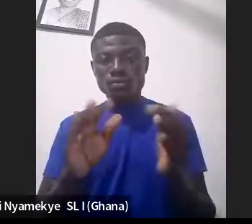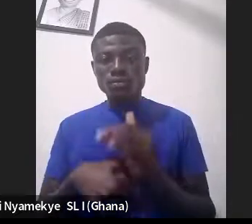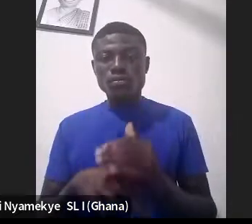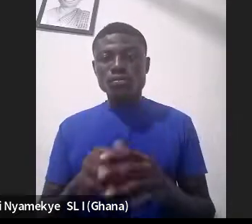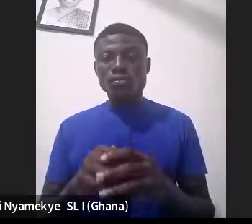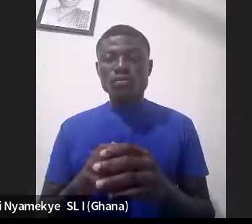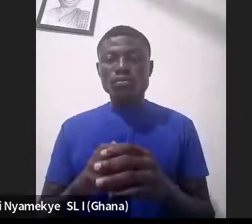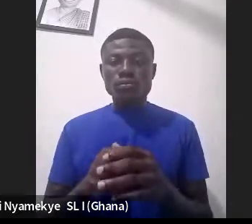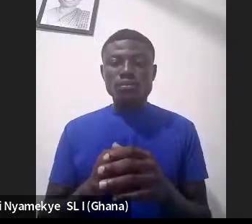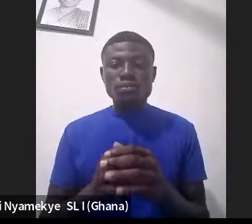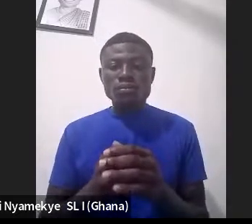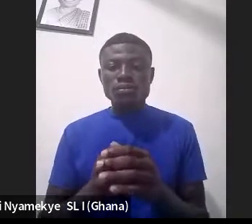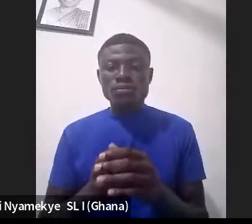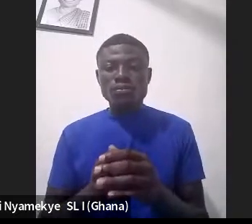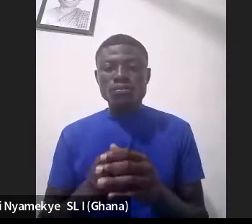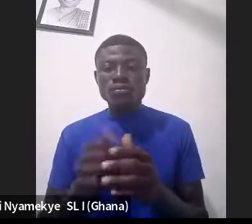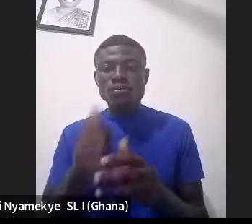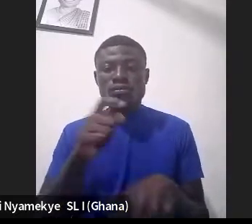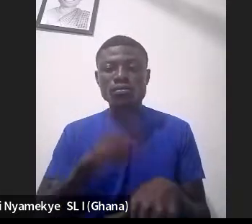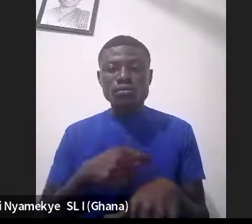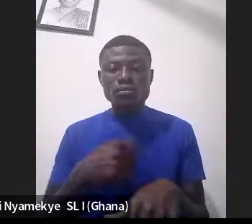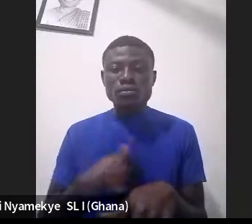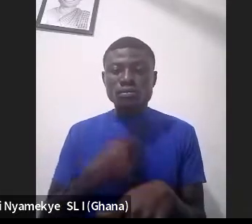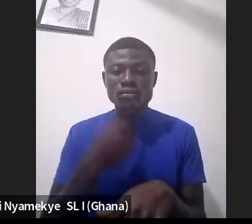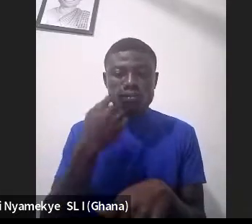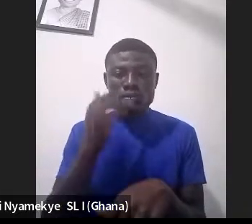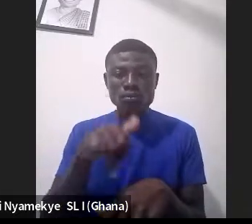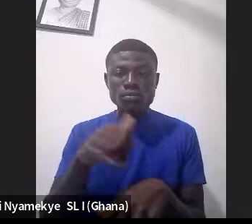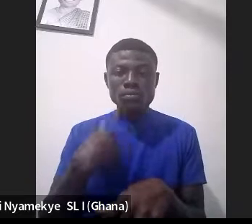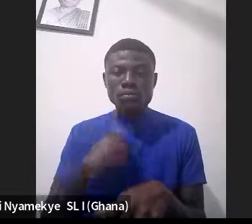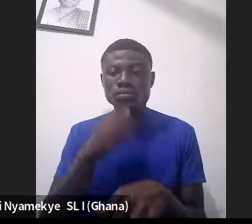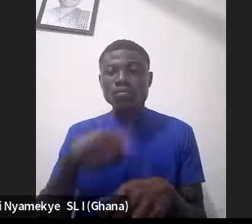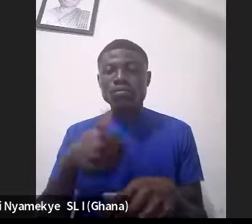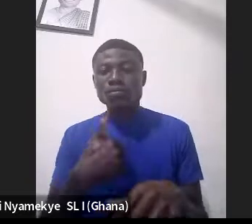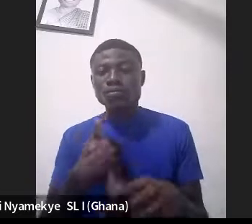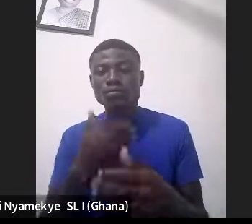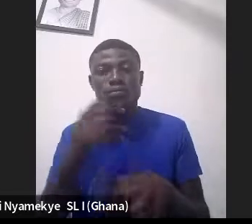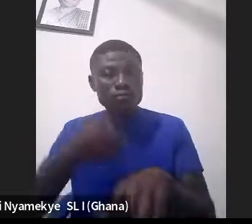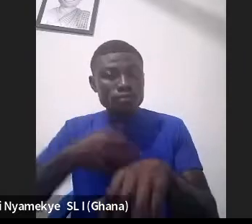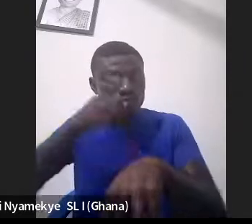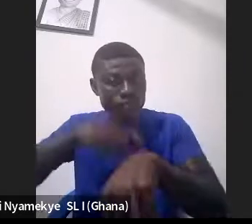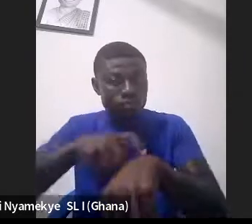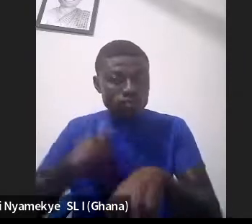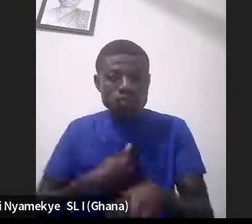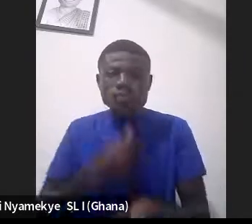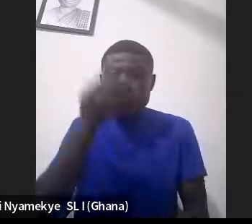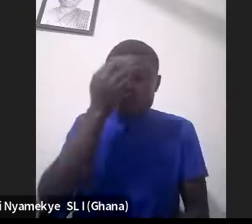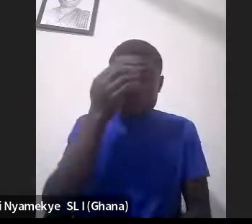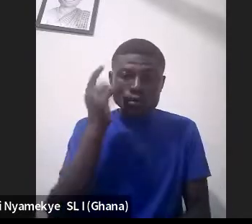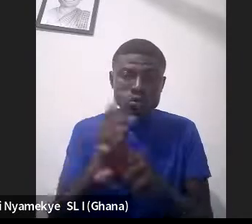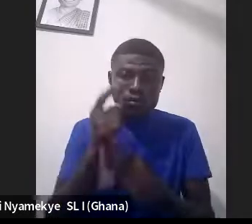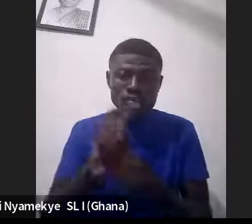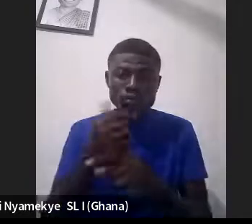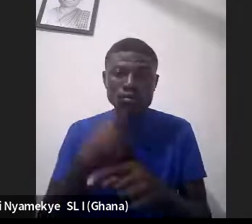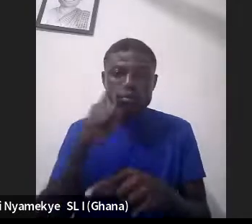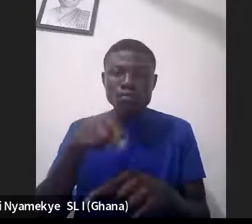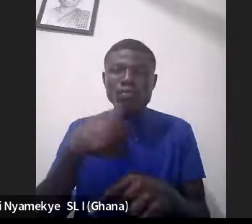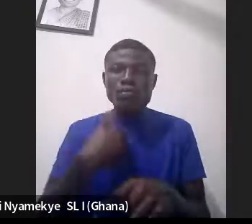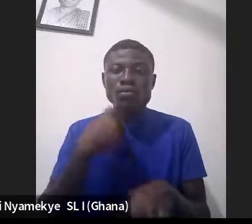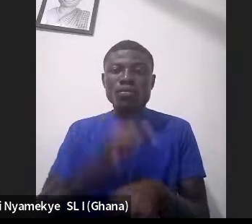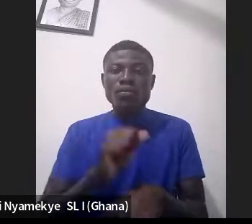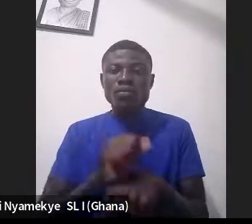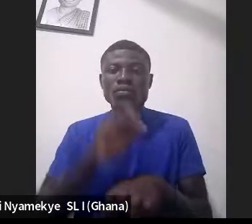time, we work at the table and he's having a hard time, I said, buddy, I know you're just going to have to work